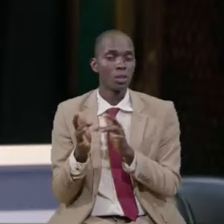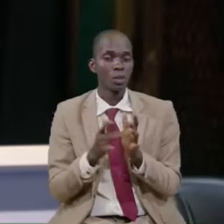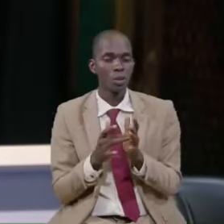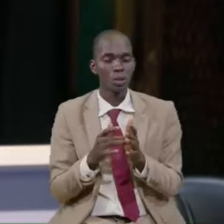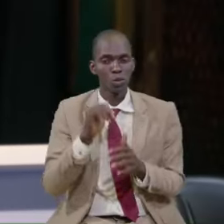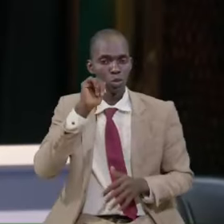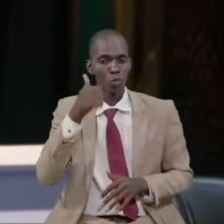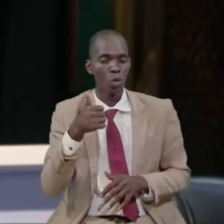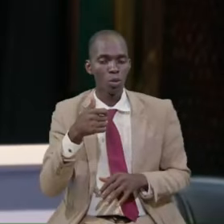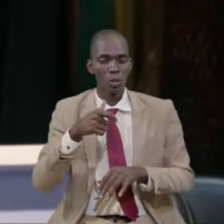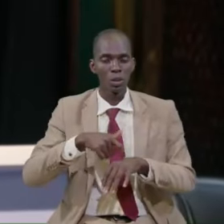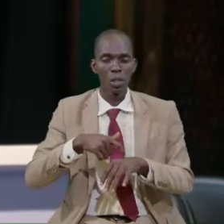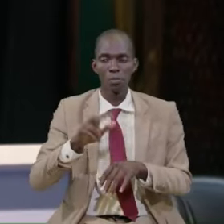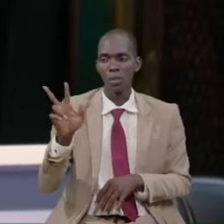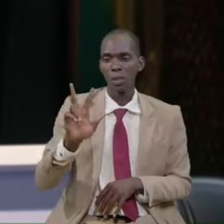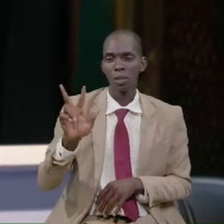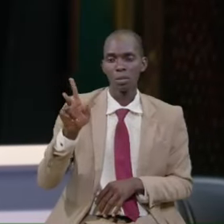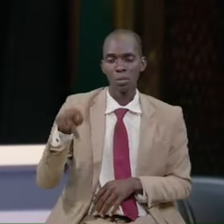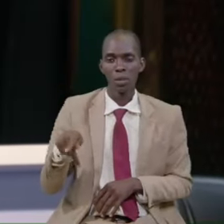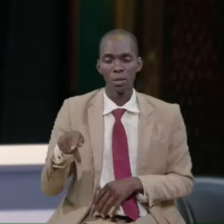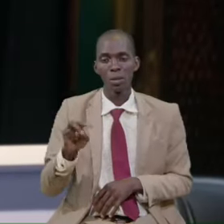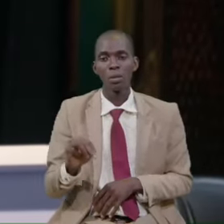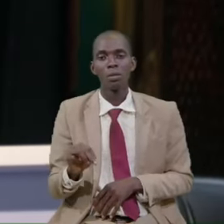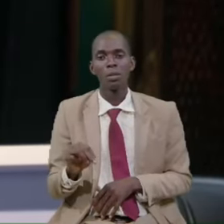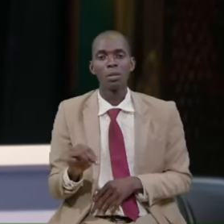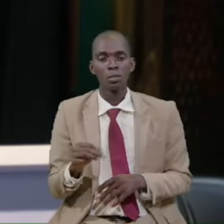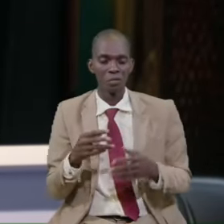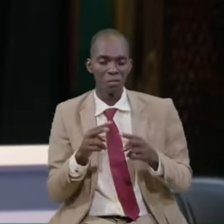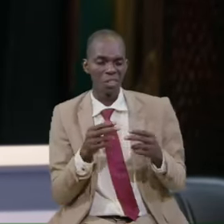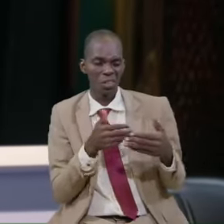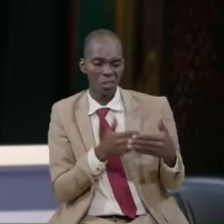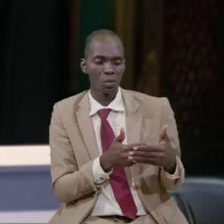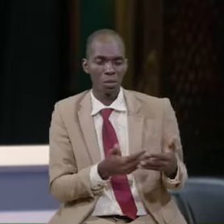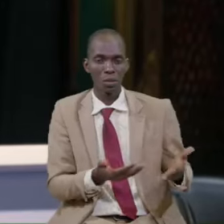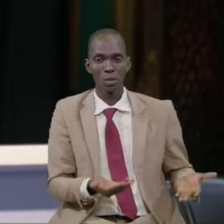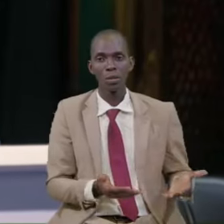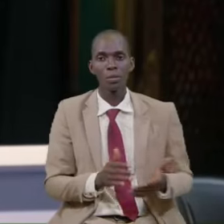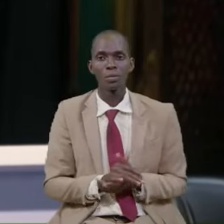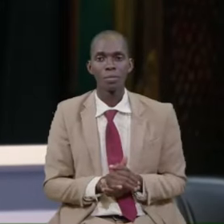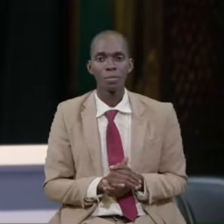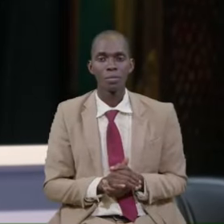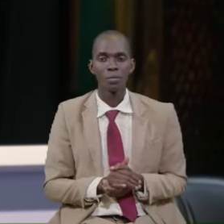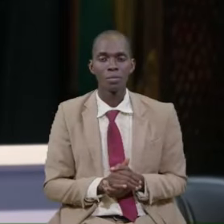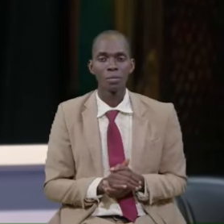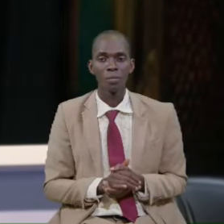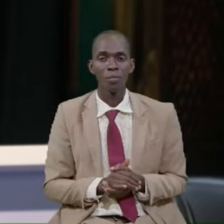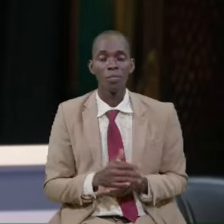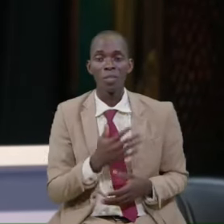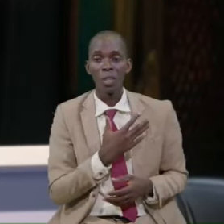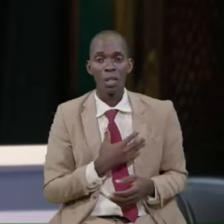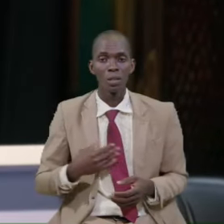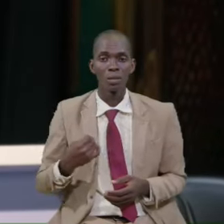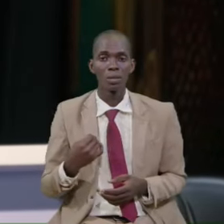tent behind the classroom here. And then the believers